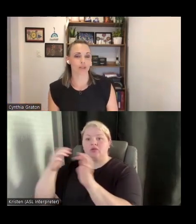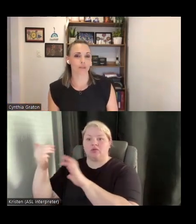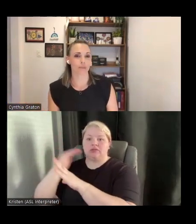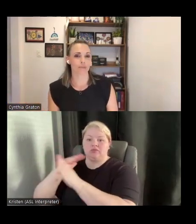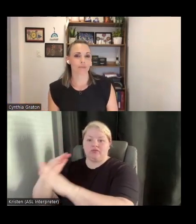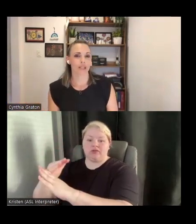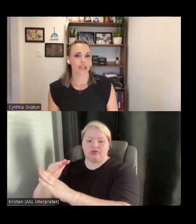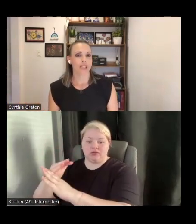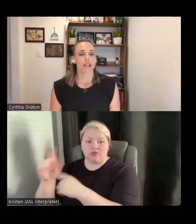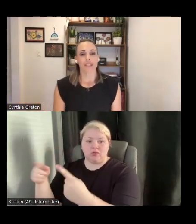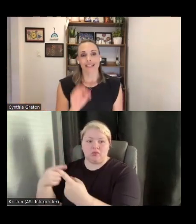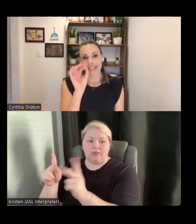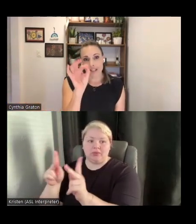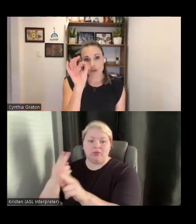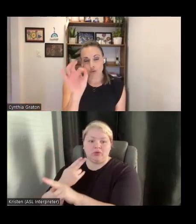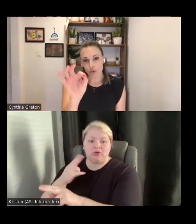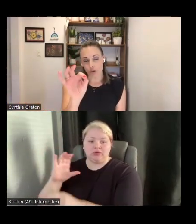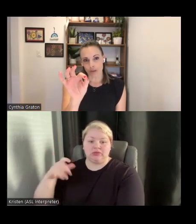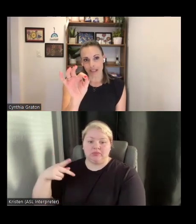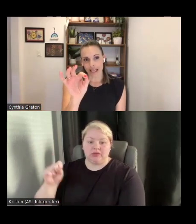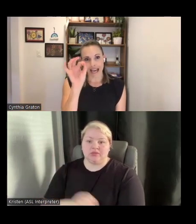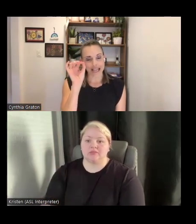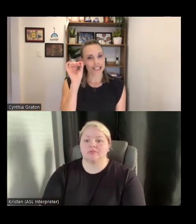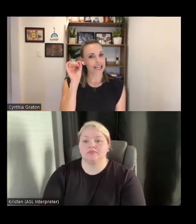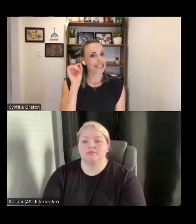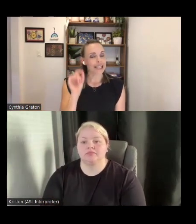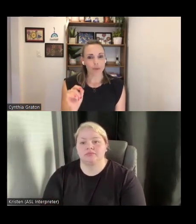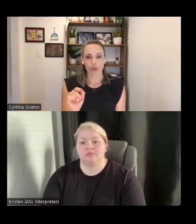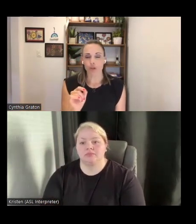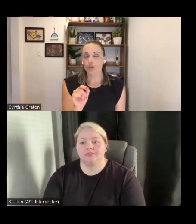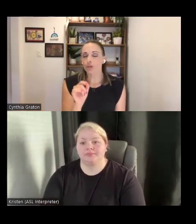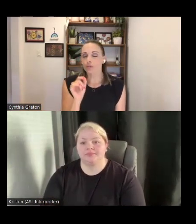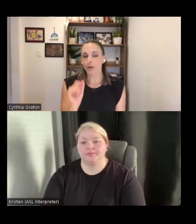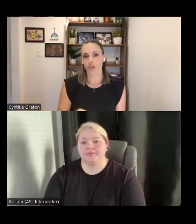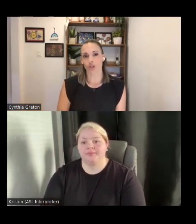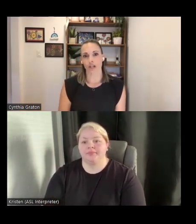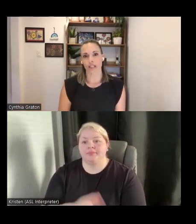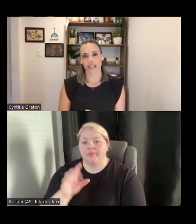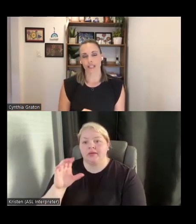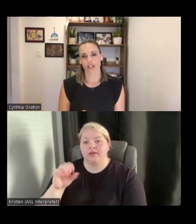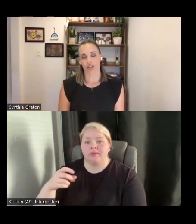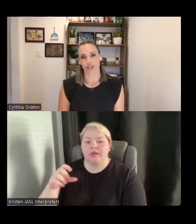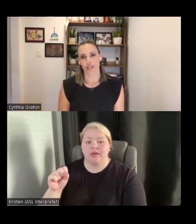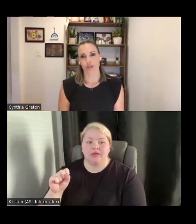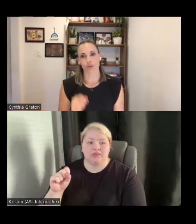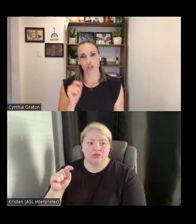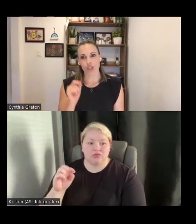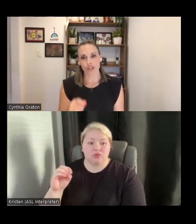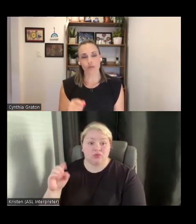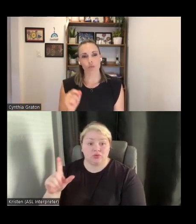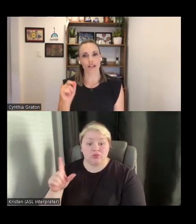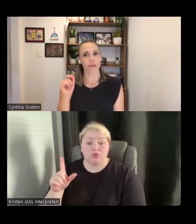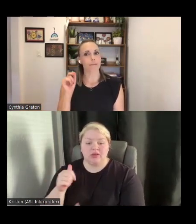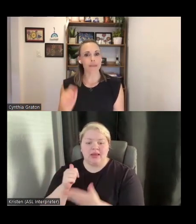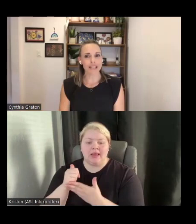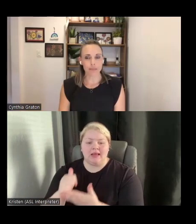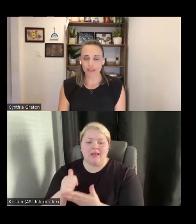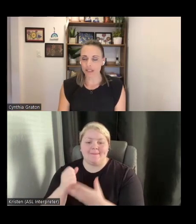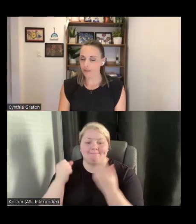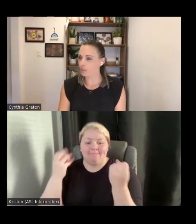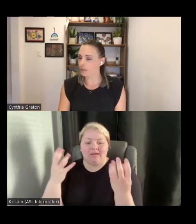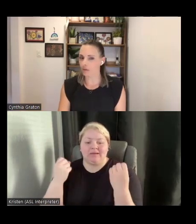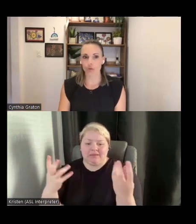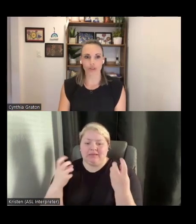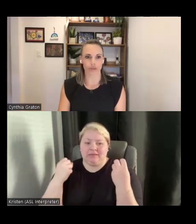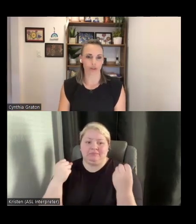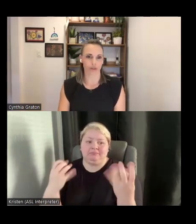CPS model. This tool has enabled numerous organizations to achieve what many